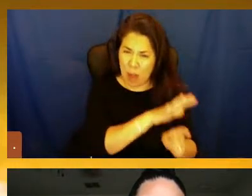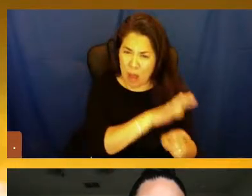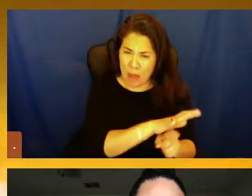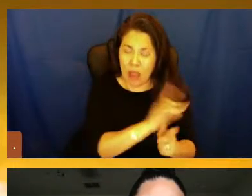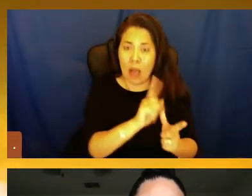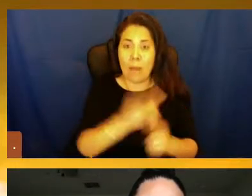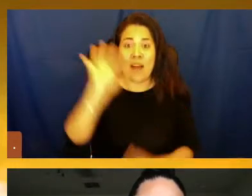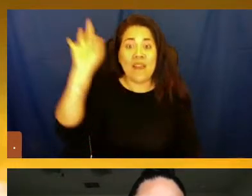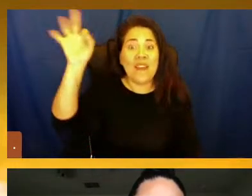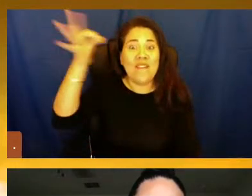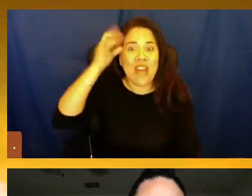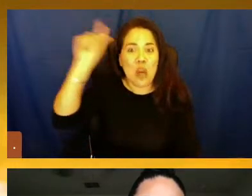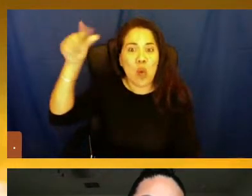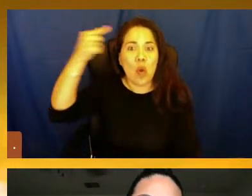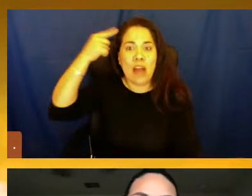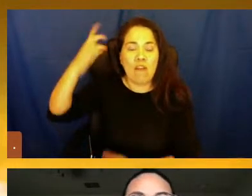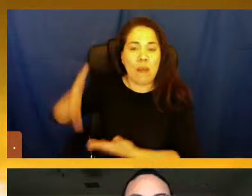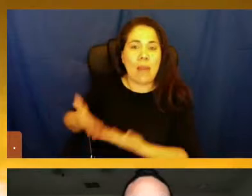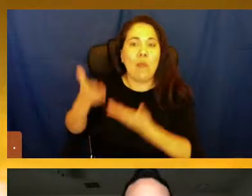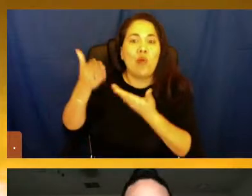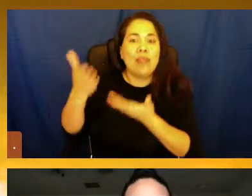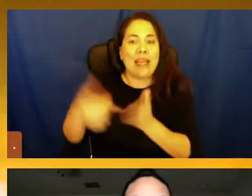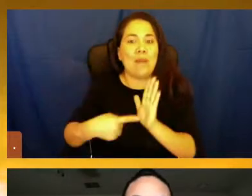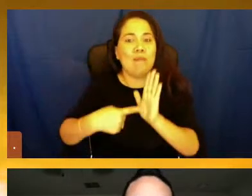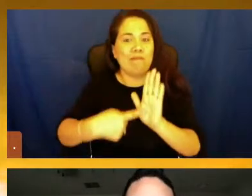federal government. Remember, there are